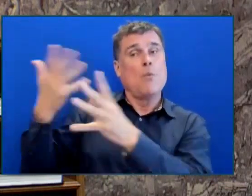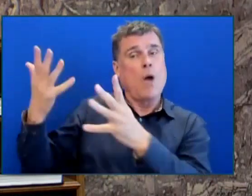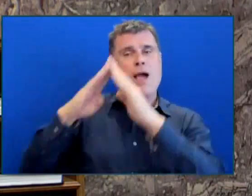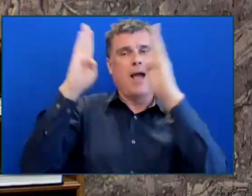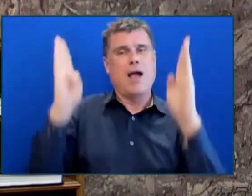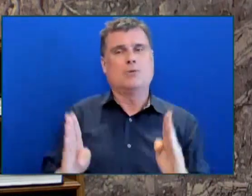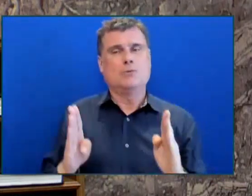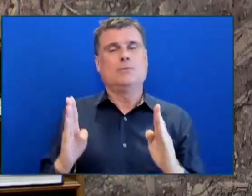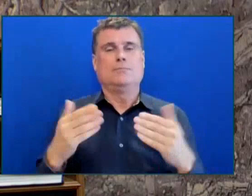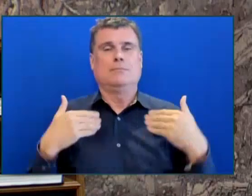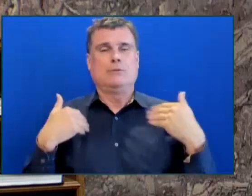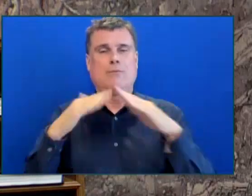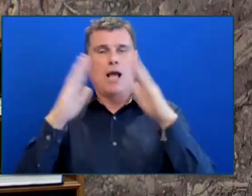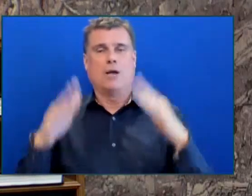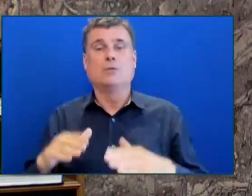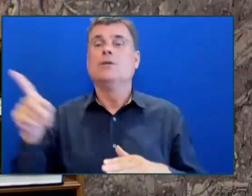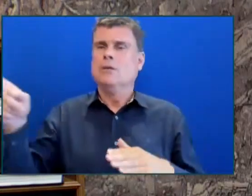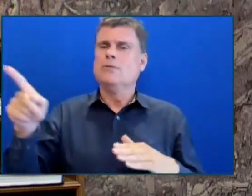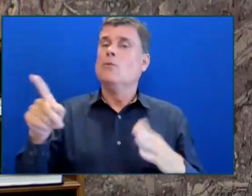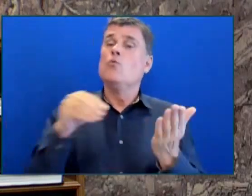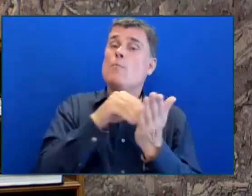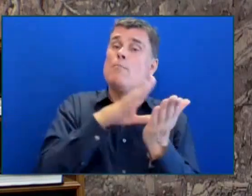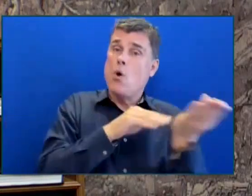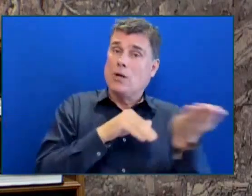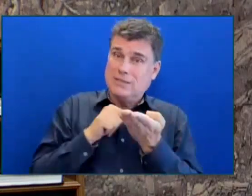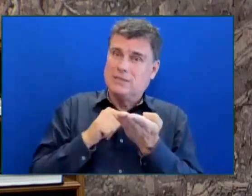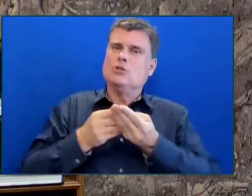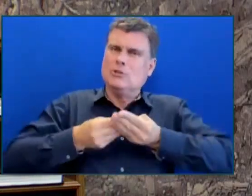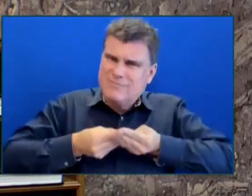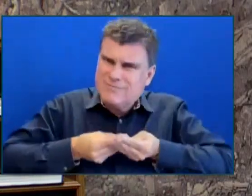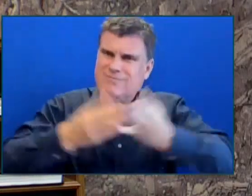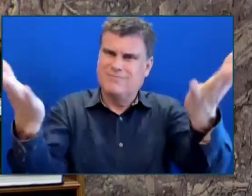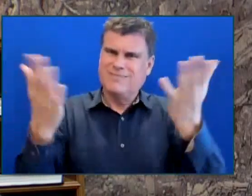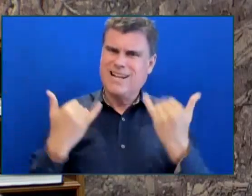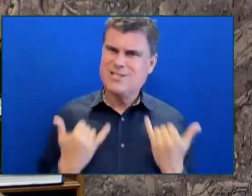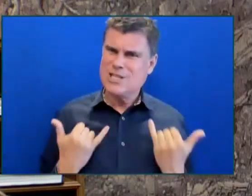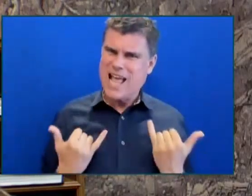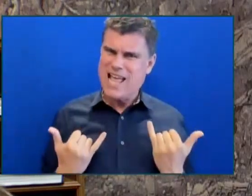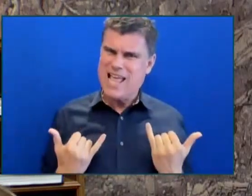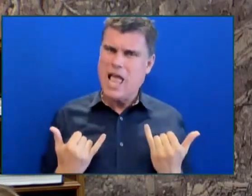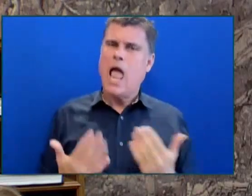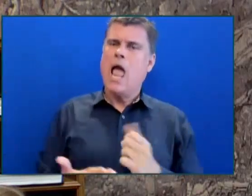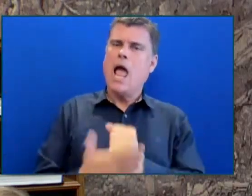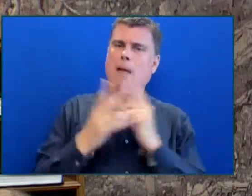to understand the whole scope and scale of this BC housing scandal?